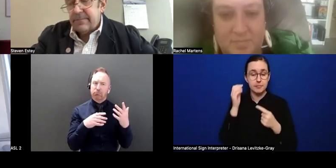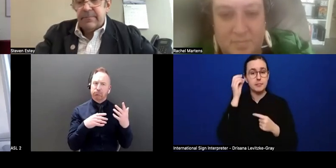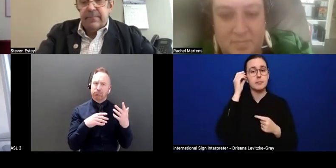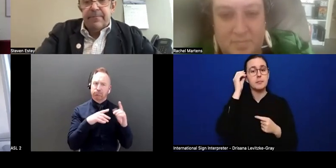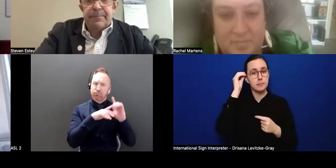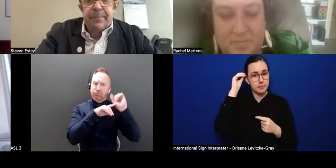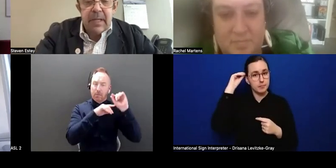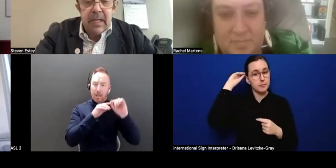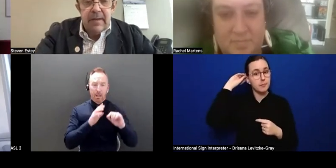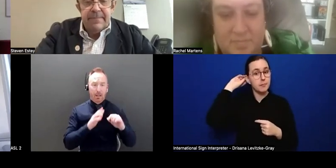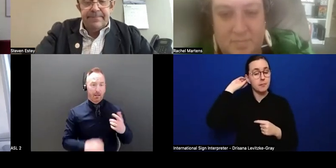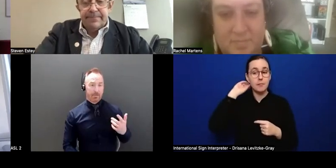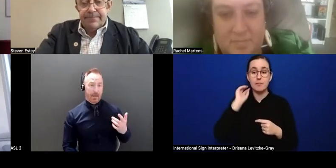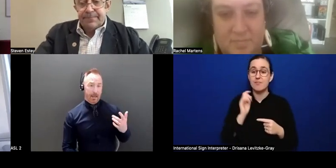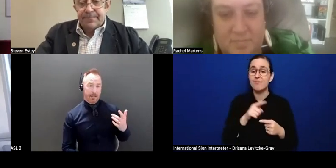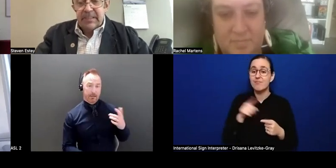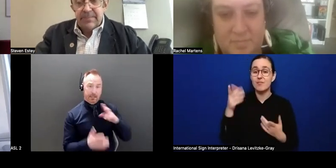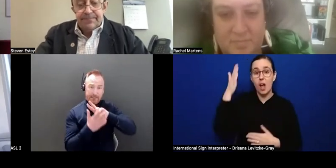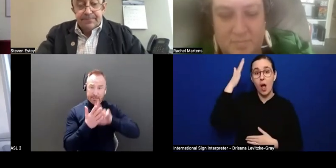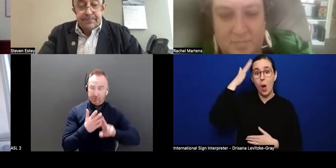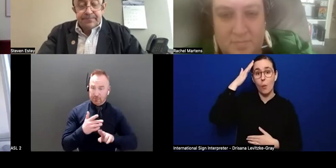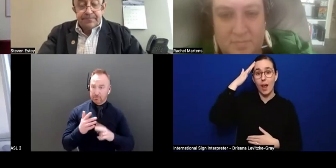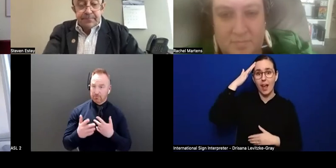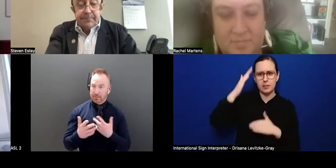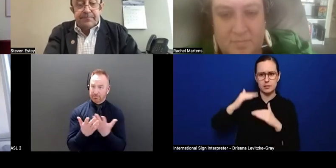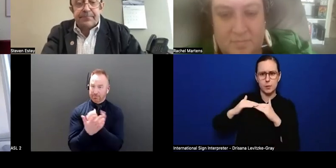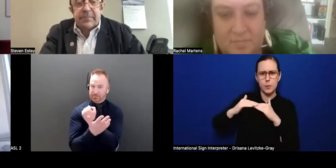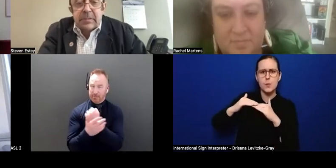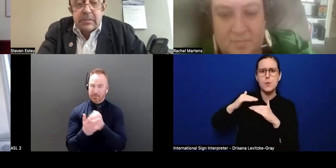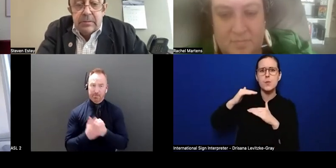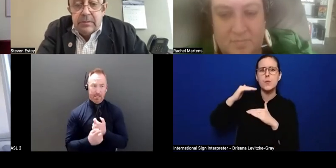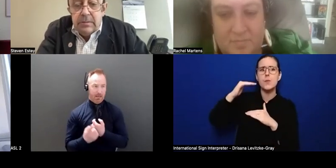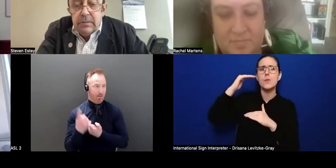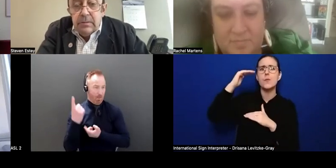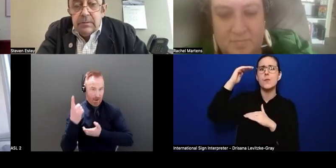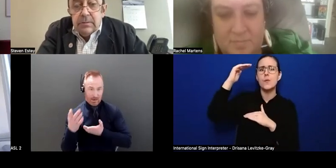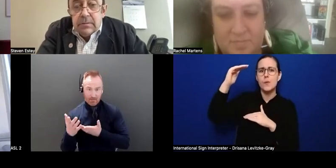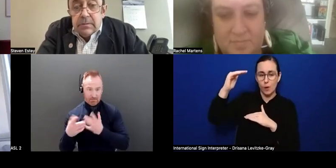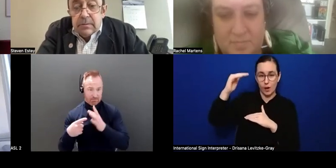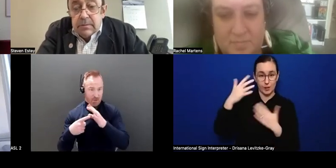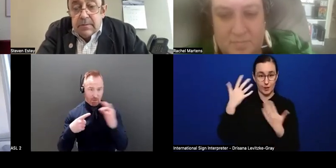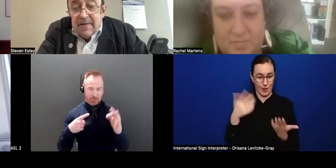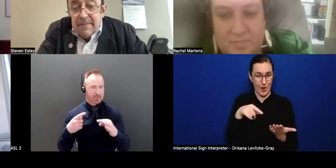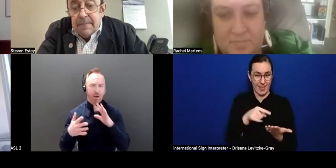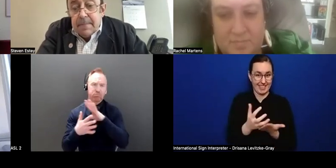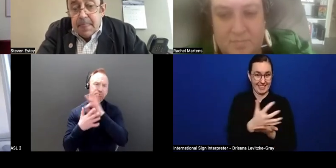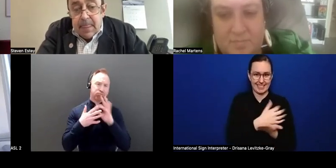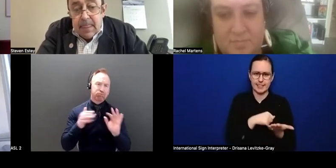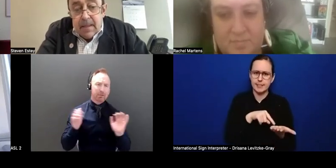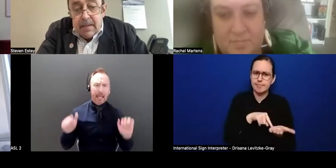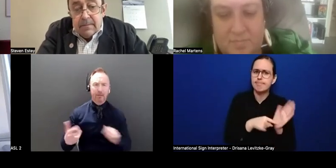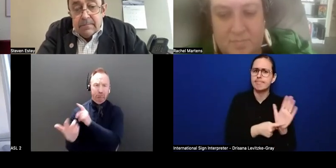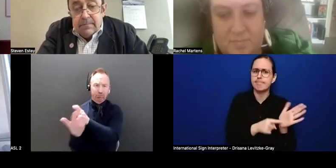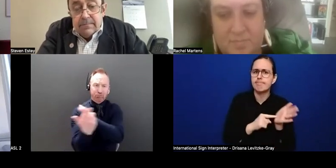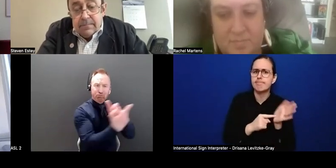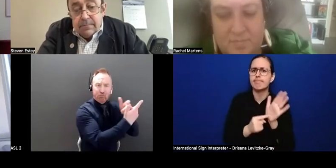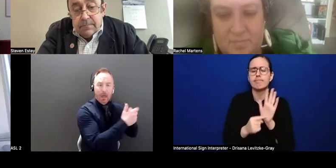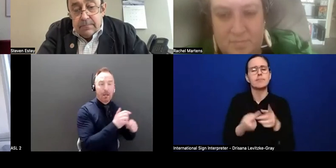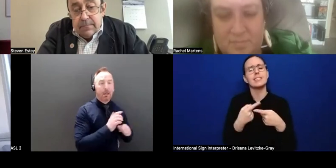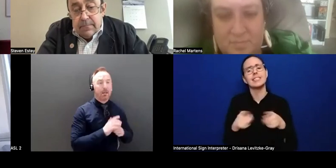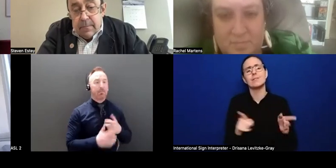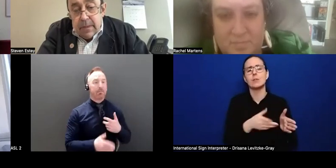different ways. I think there are opportunities, for research to develop data on indicators for Statistics Canada